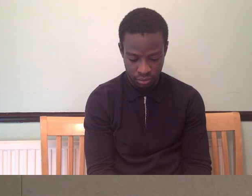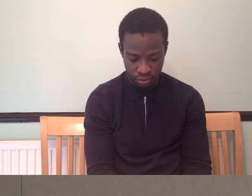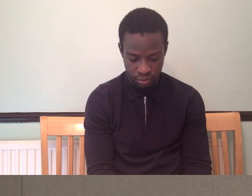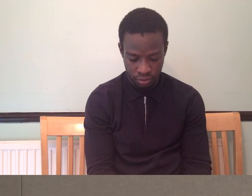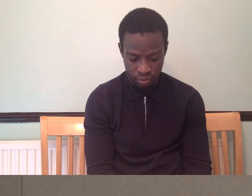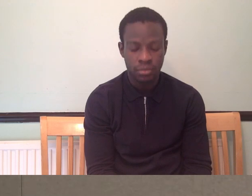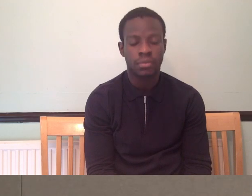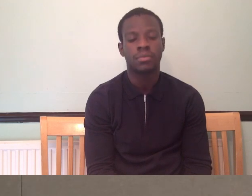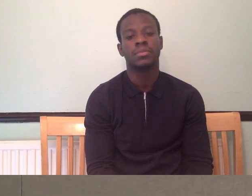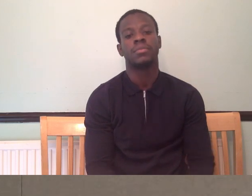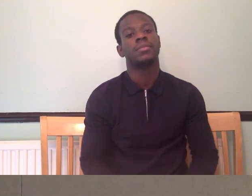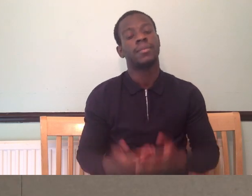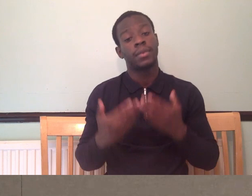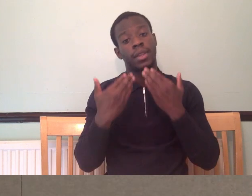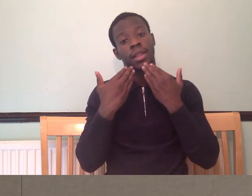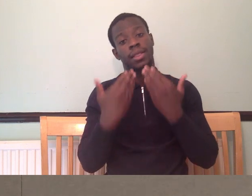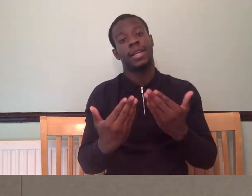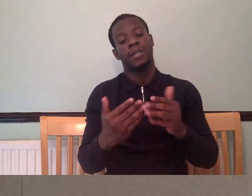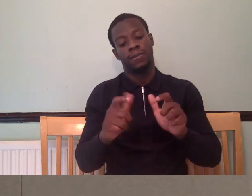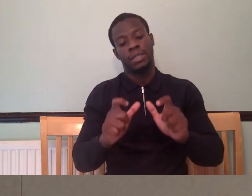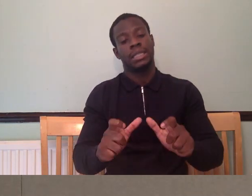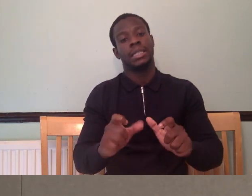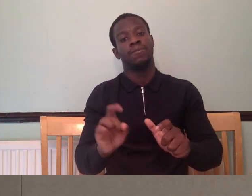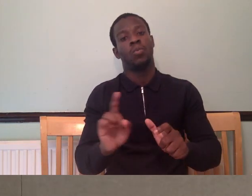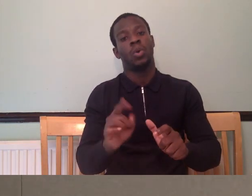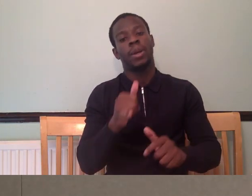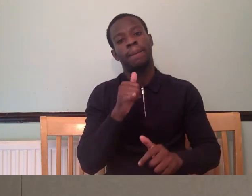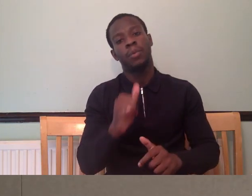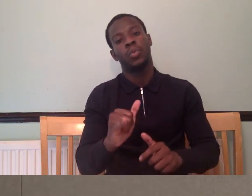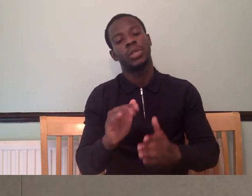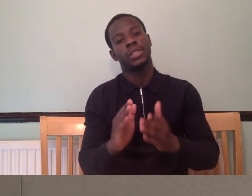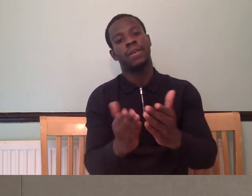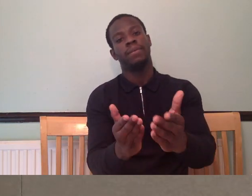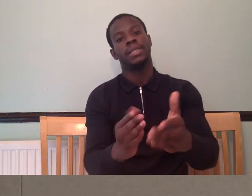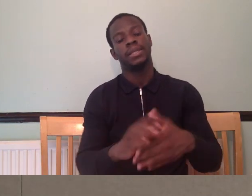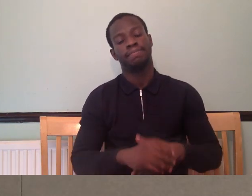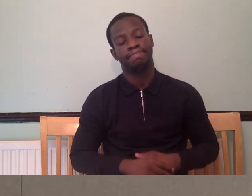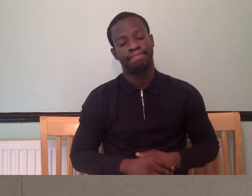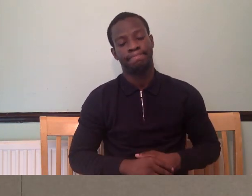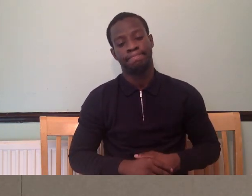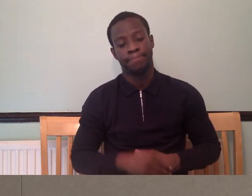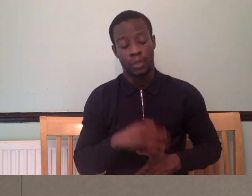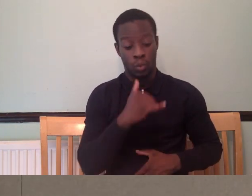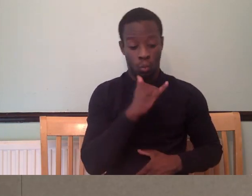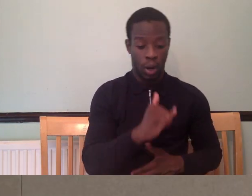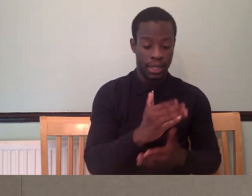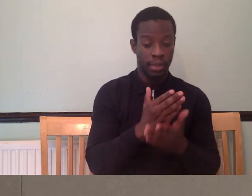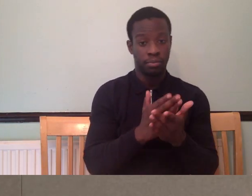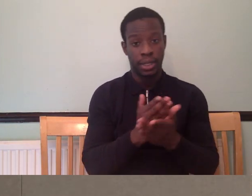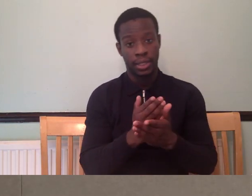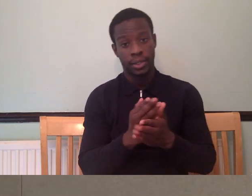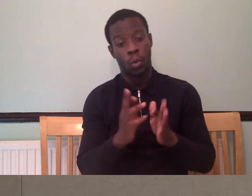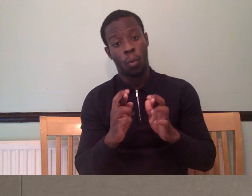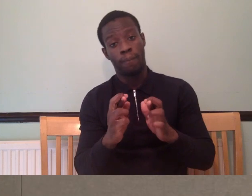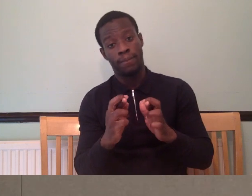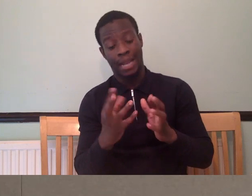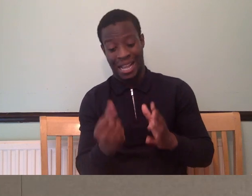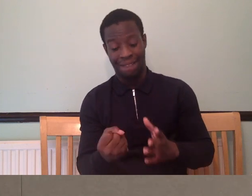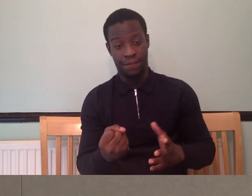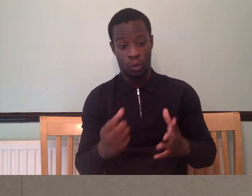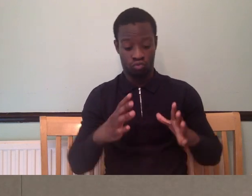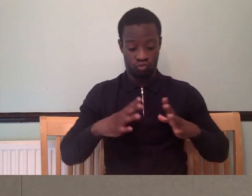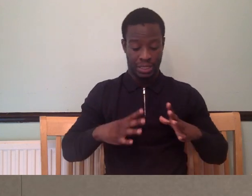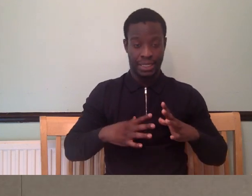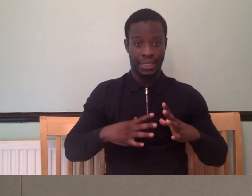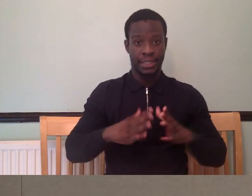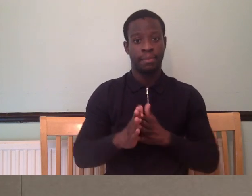Thank you for staying on for this communion service. I hope that in your homes you have bread and wine ready so